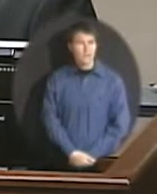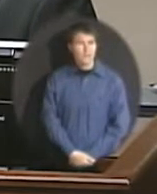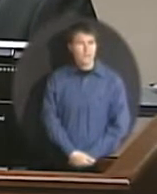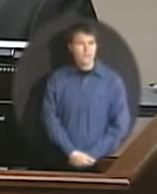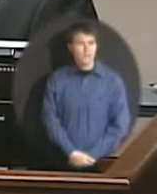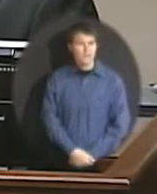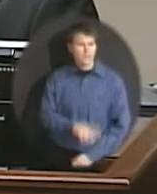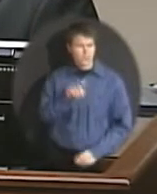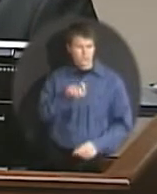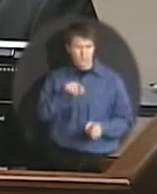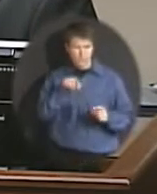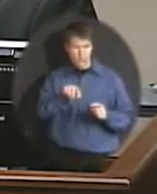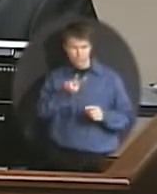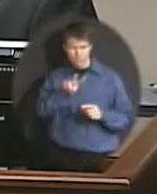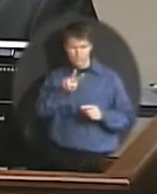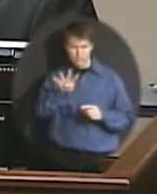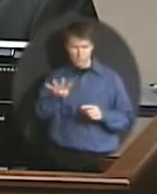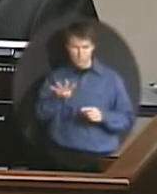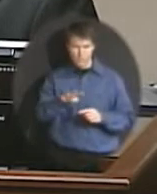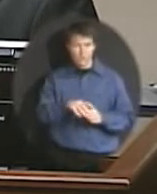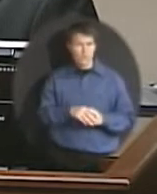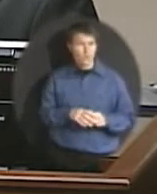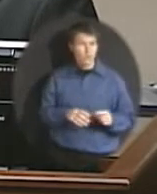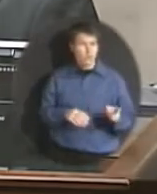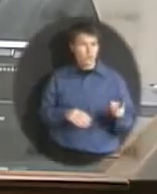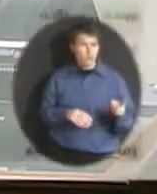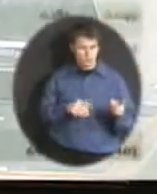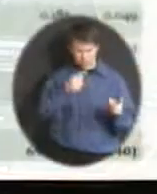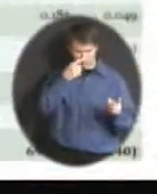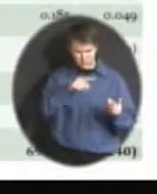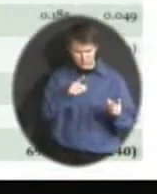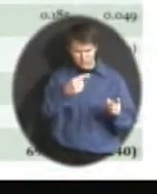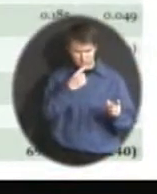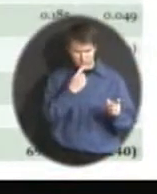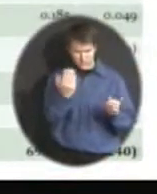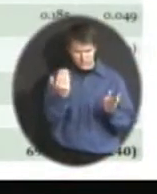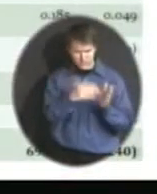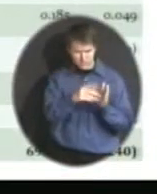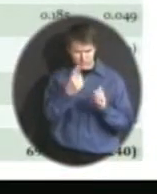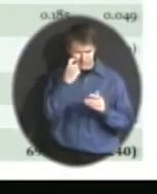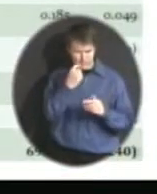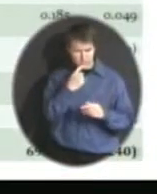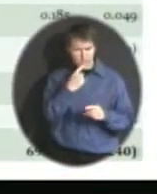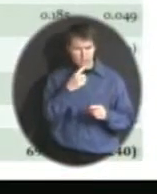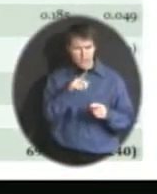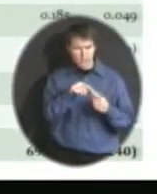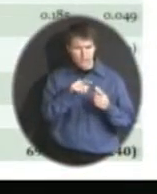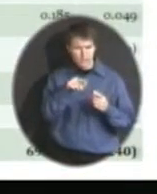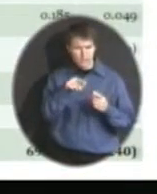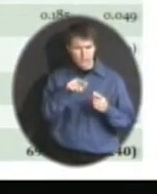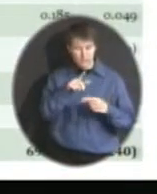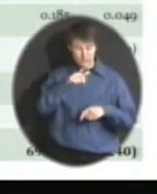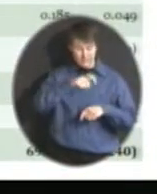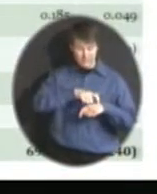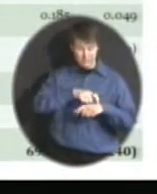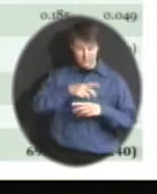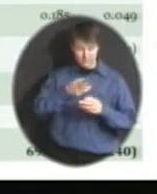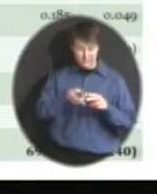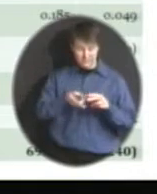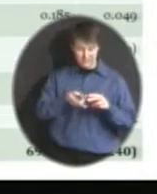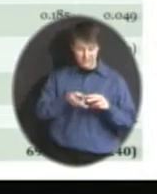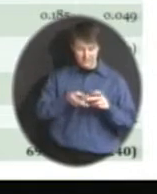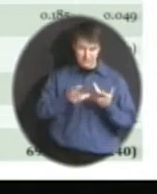Should be 0.24. Would you restate what you said there? That in this times of increasing